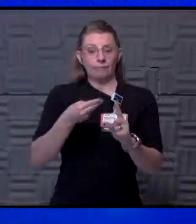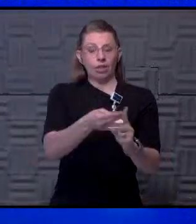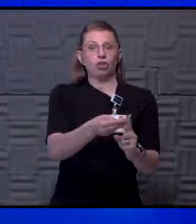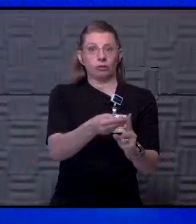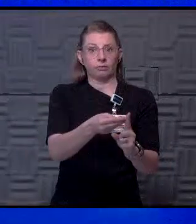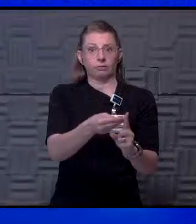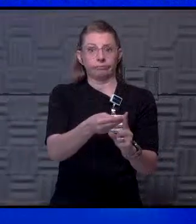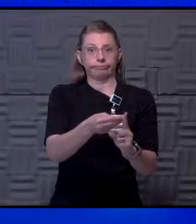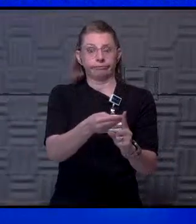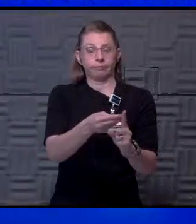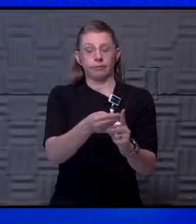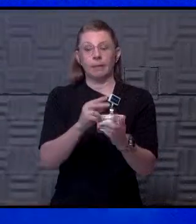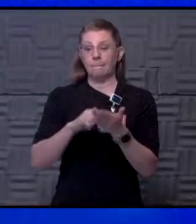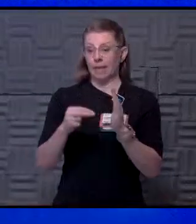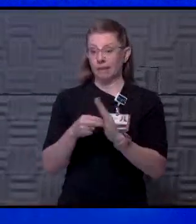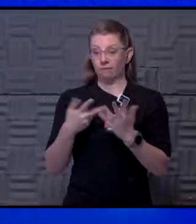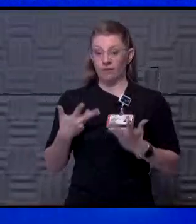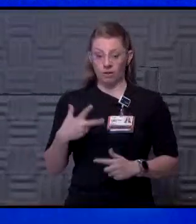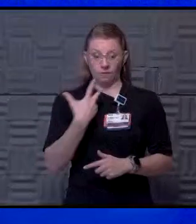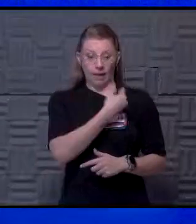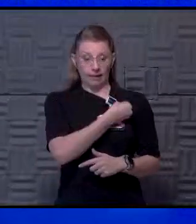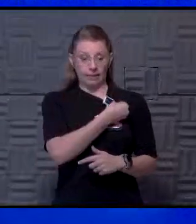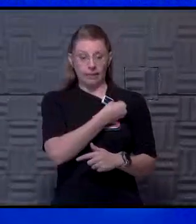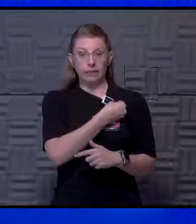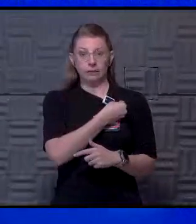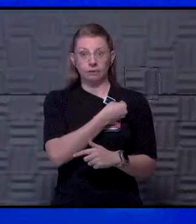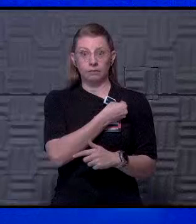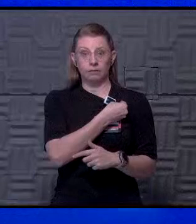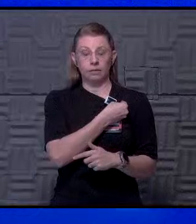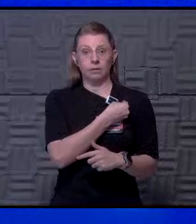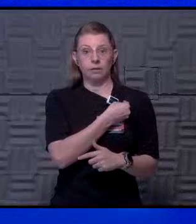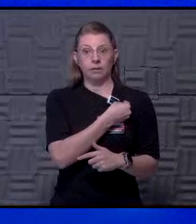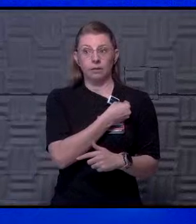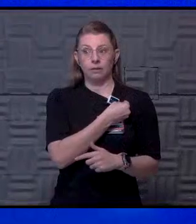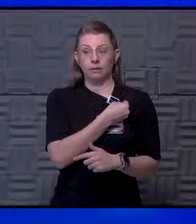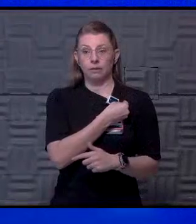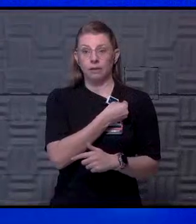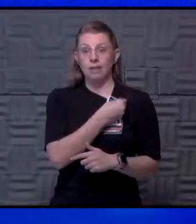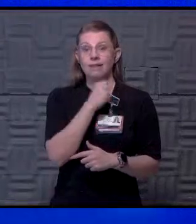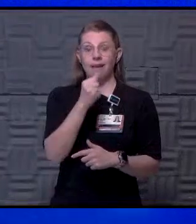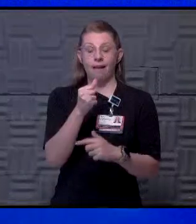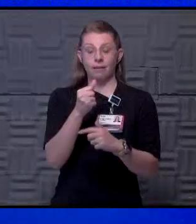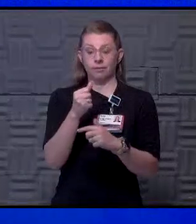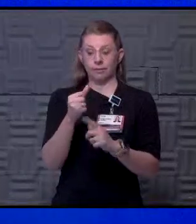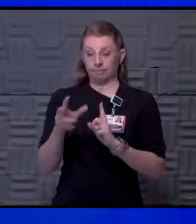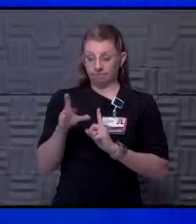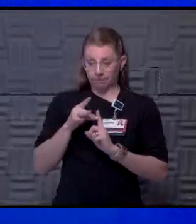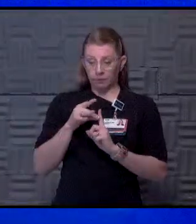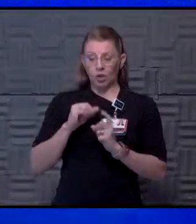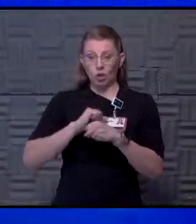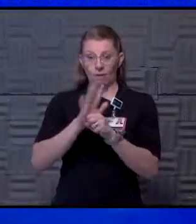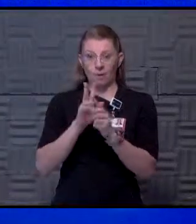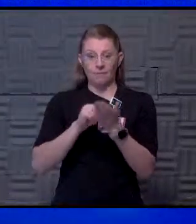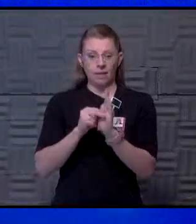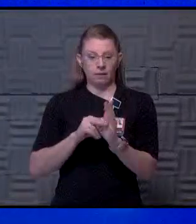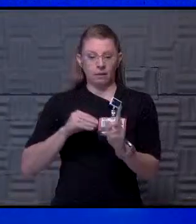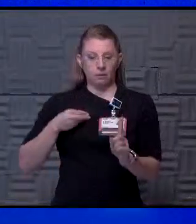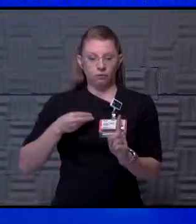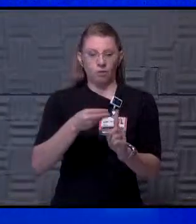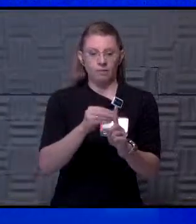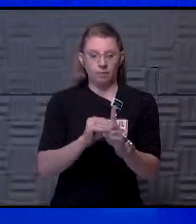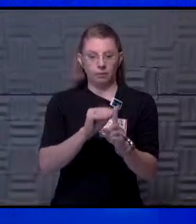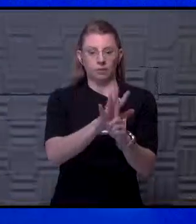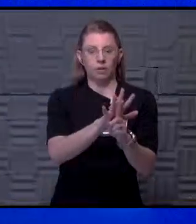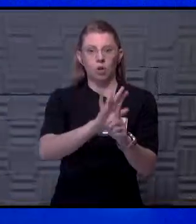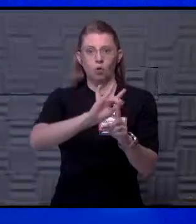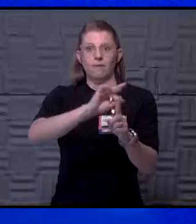that once you've had the vaccine, not only do you tend to not get COVID, you tend not to transmit COVID, which is something we